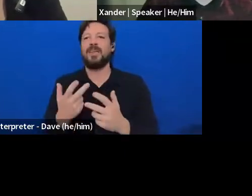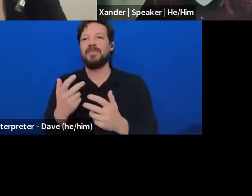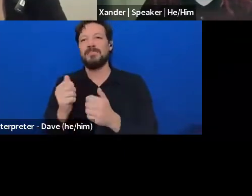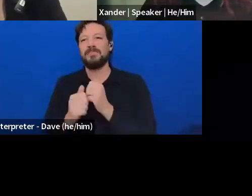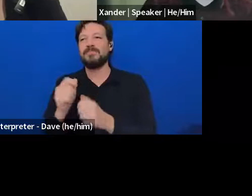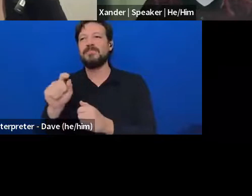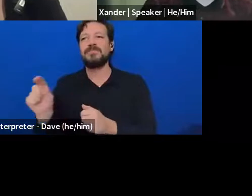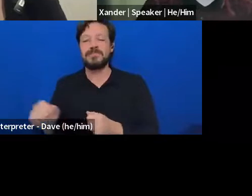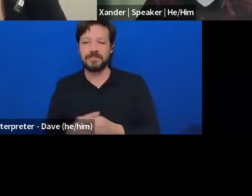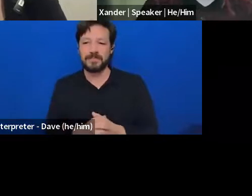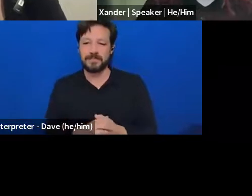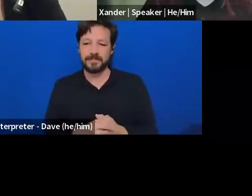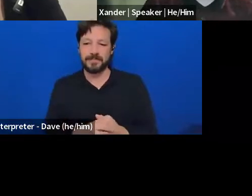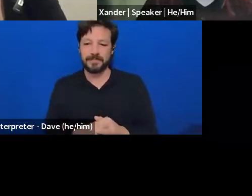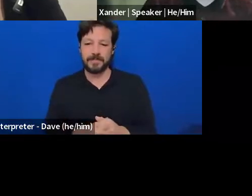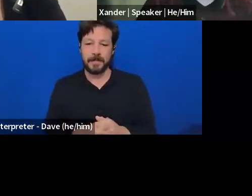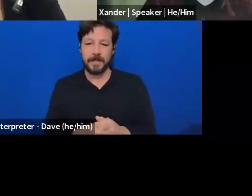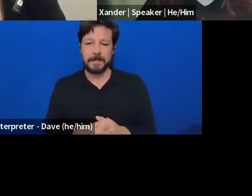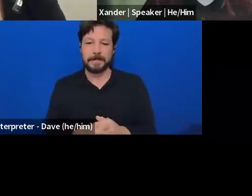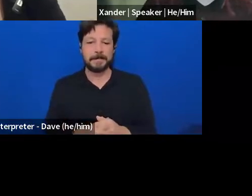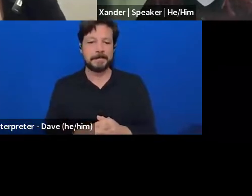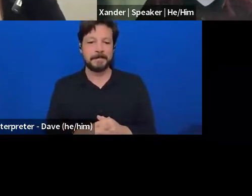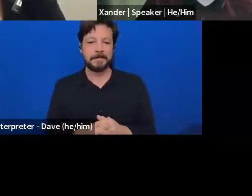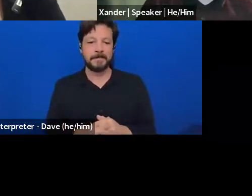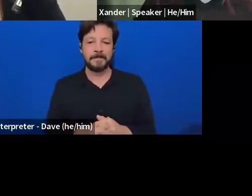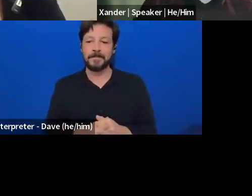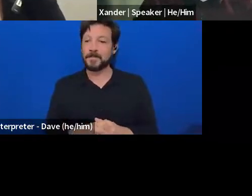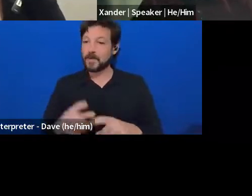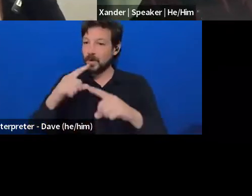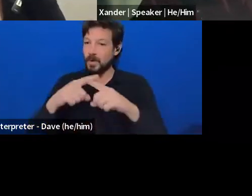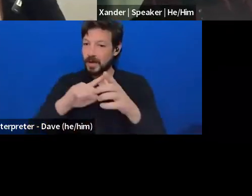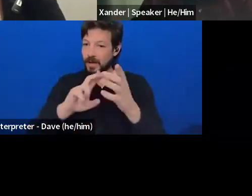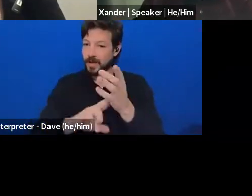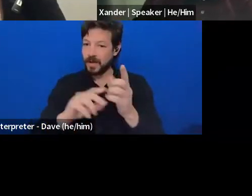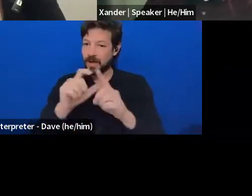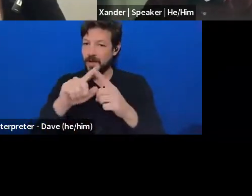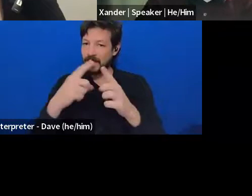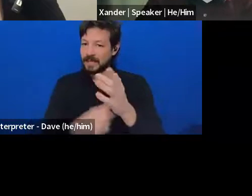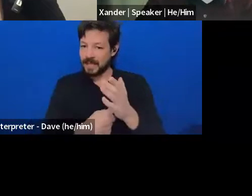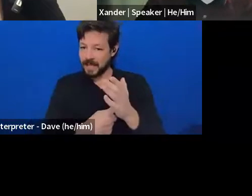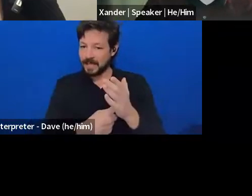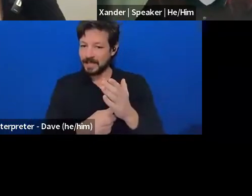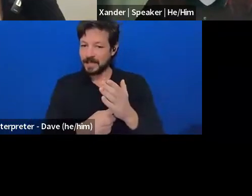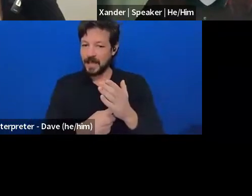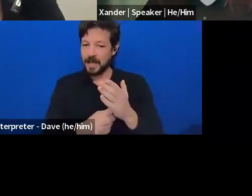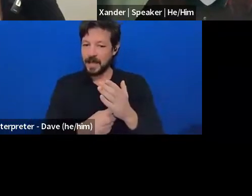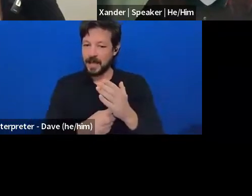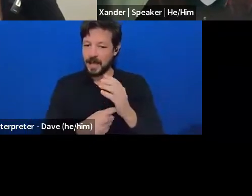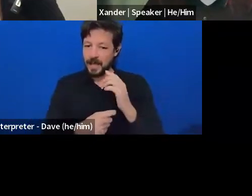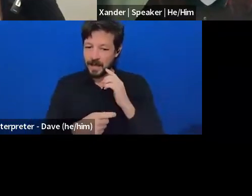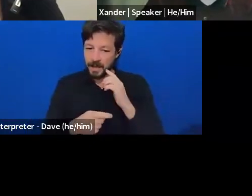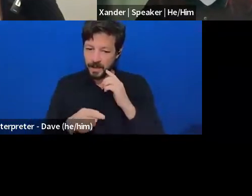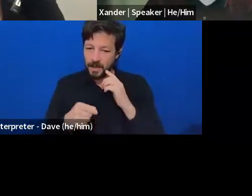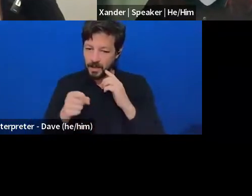And Xander, to be fair, I suppose, to our audience, without necessarily discussing numbers, you are quite a few